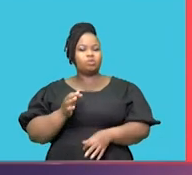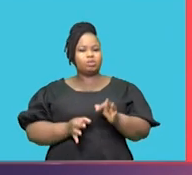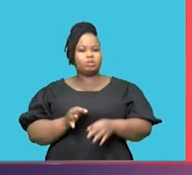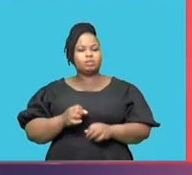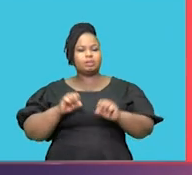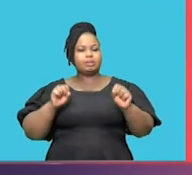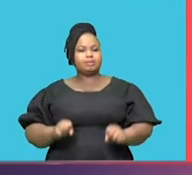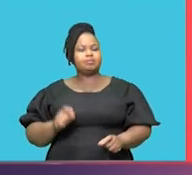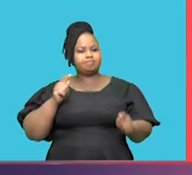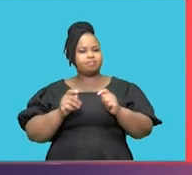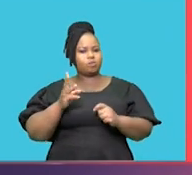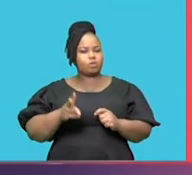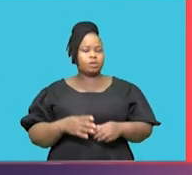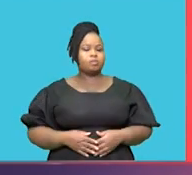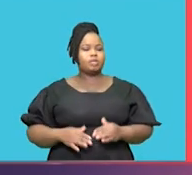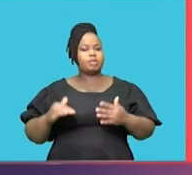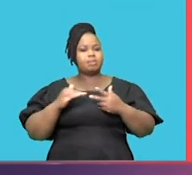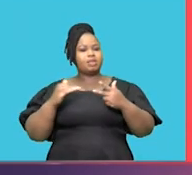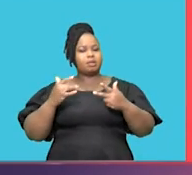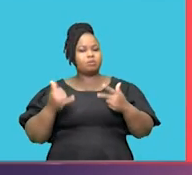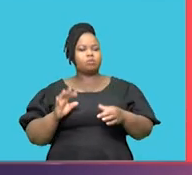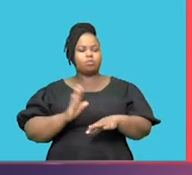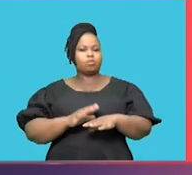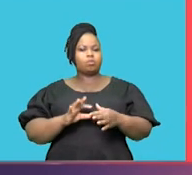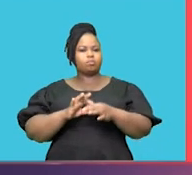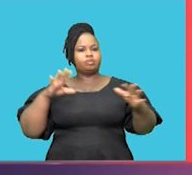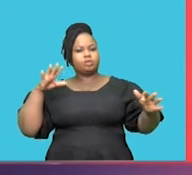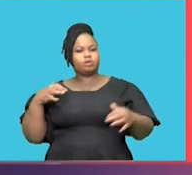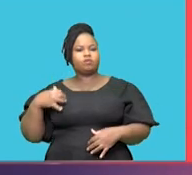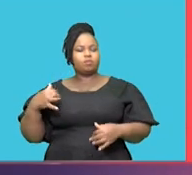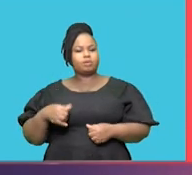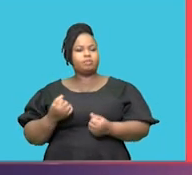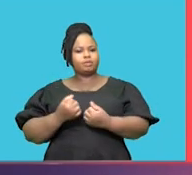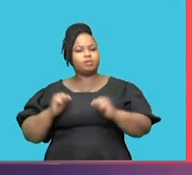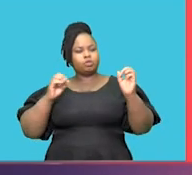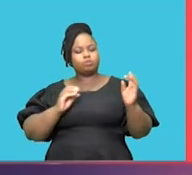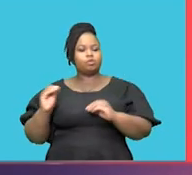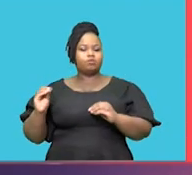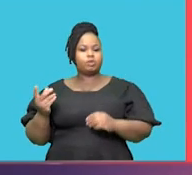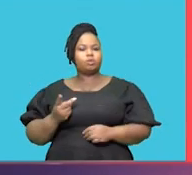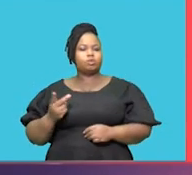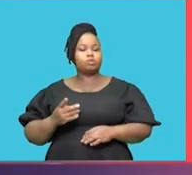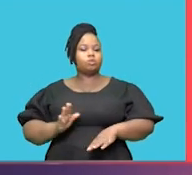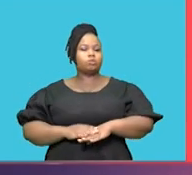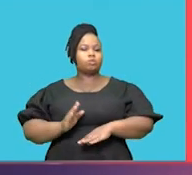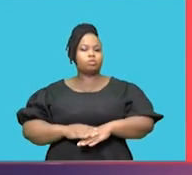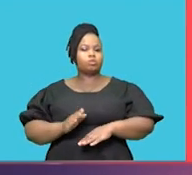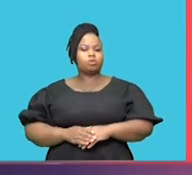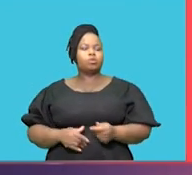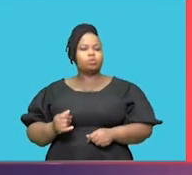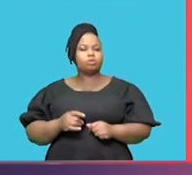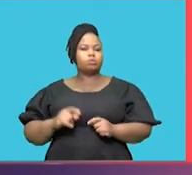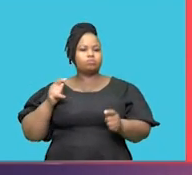system. The middle class will further drift away from the former liberation movement and beef up the